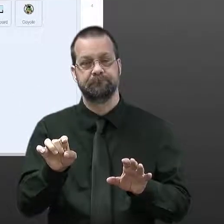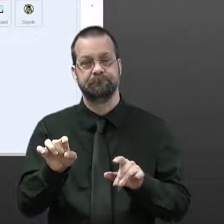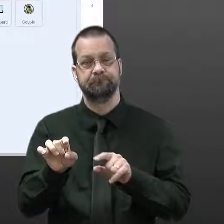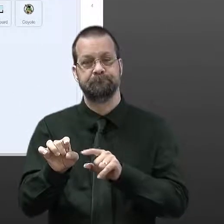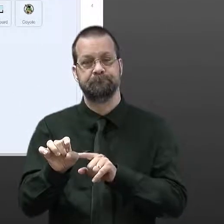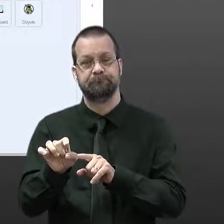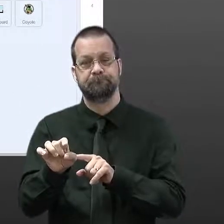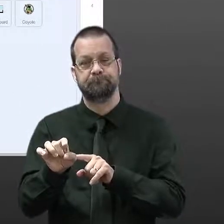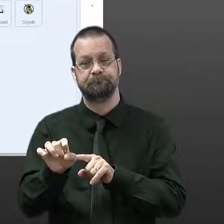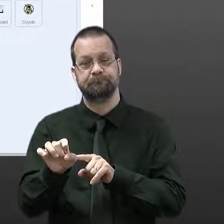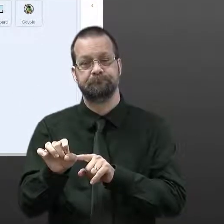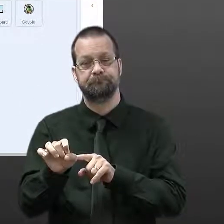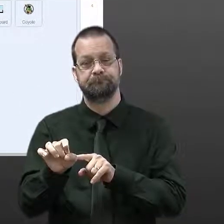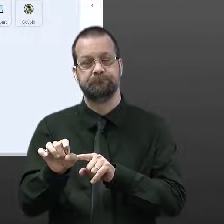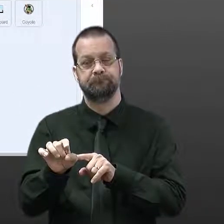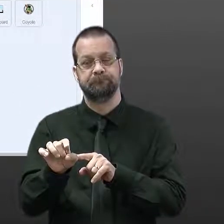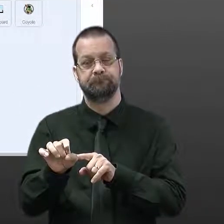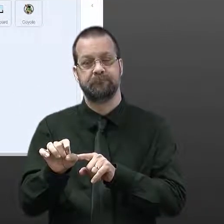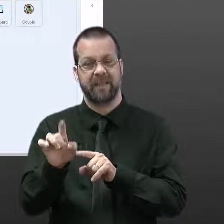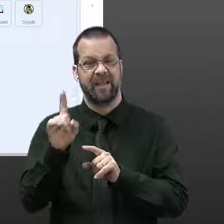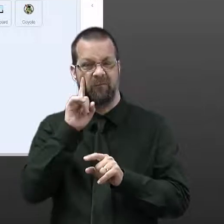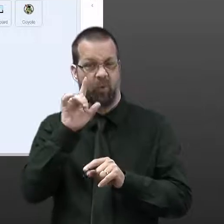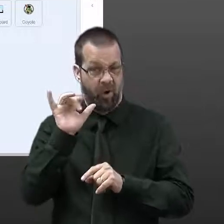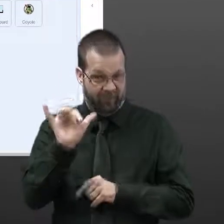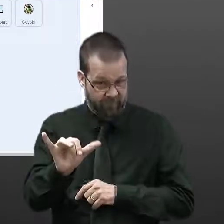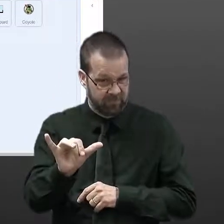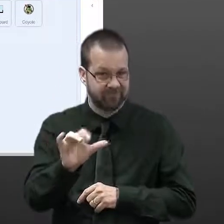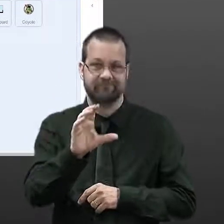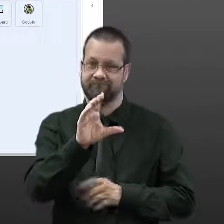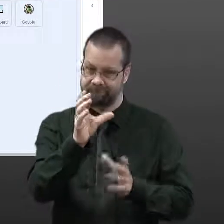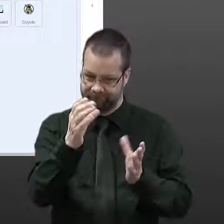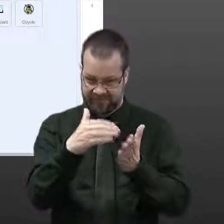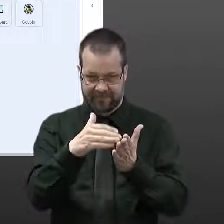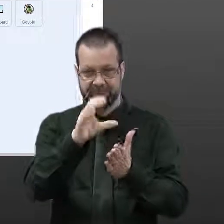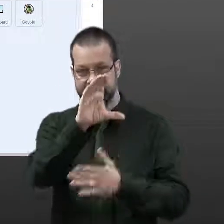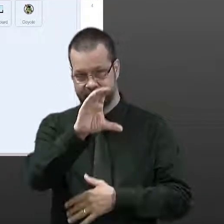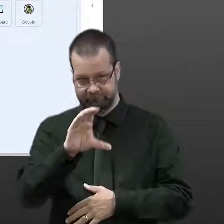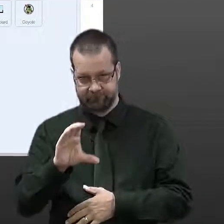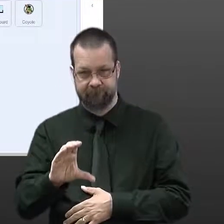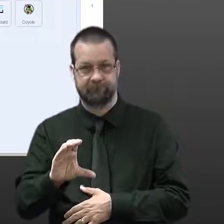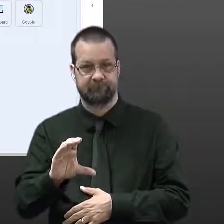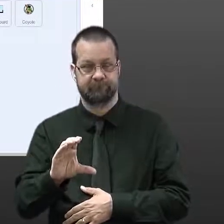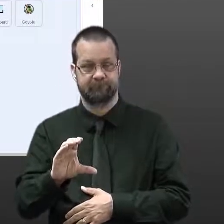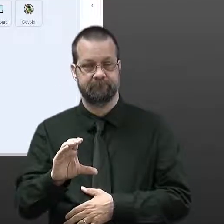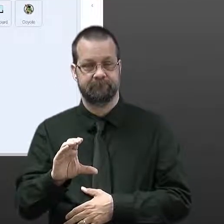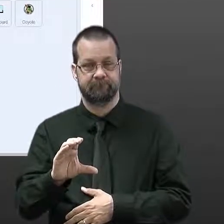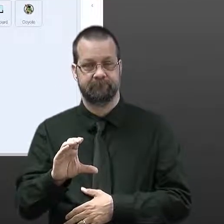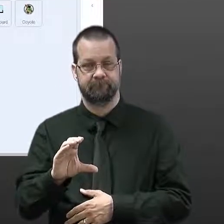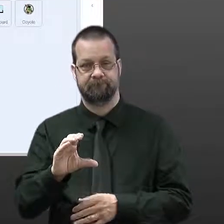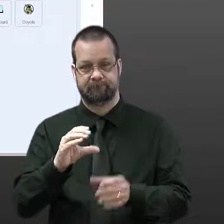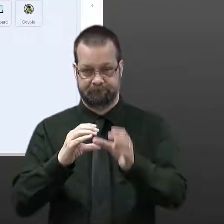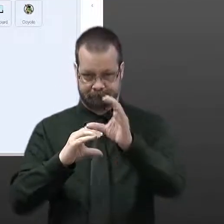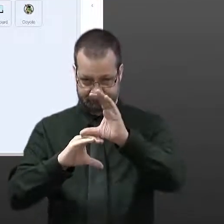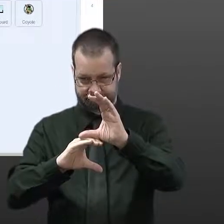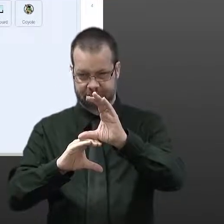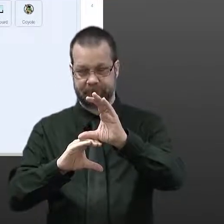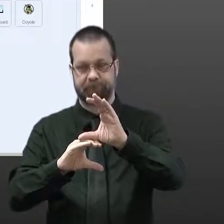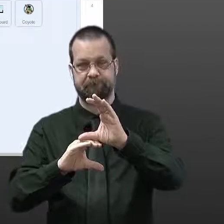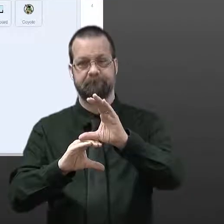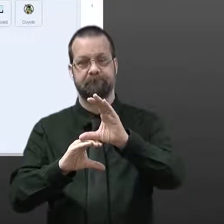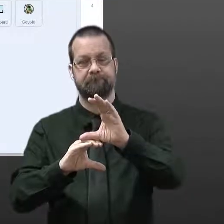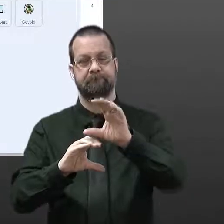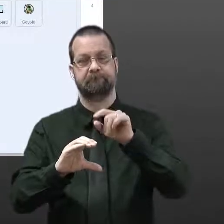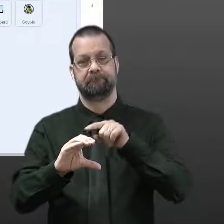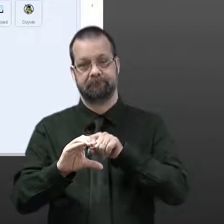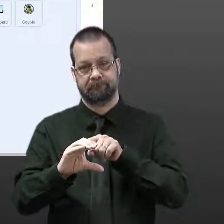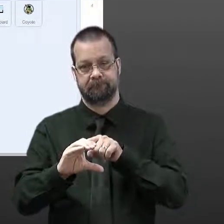can put this anywhere on your workspace. And we will also need a forever block. So attach a forever block to the when